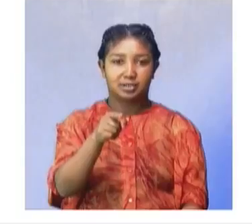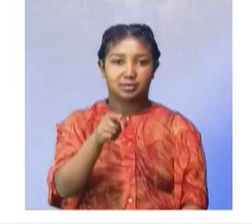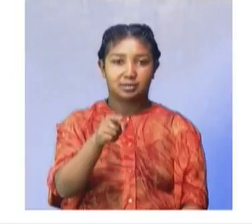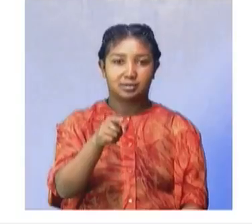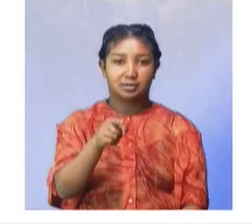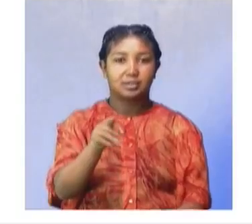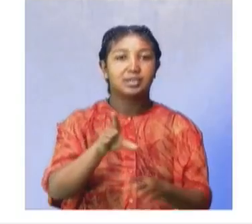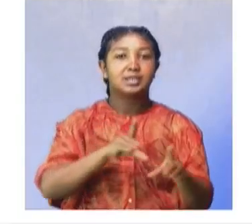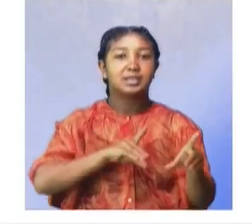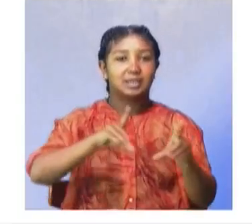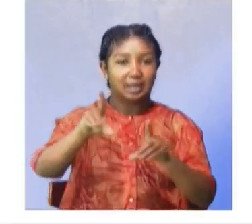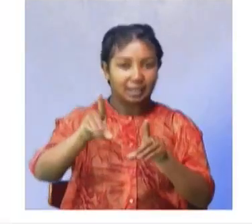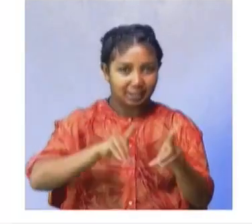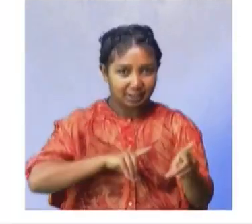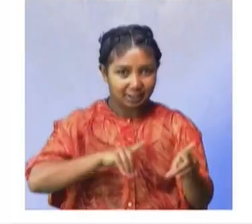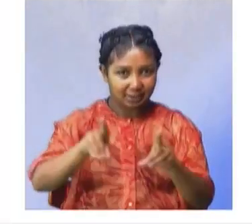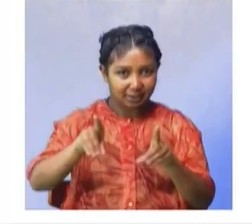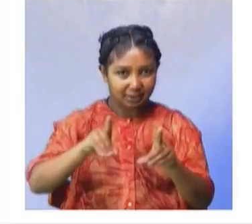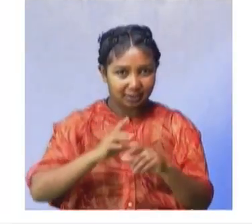did